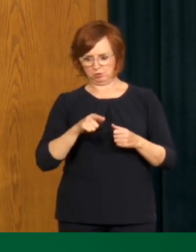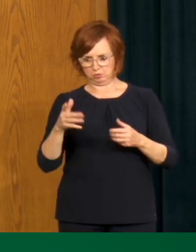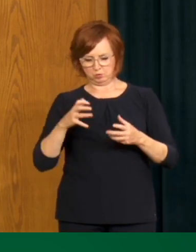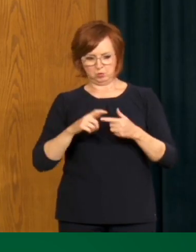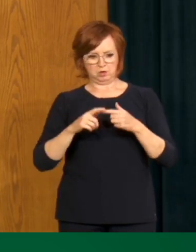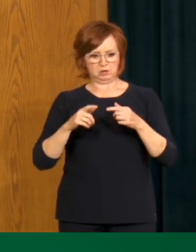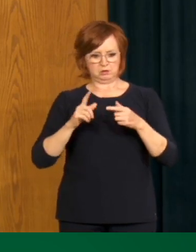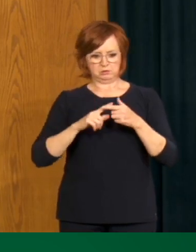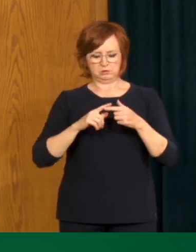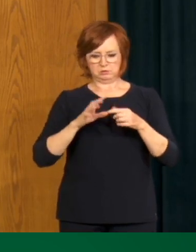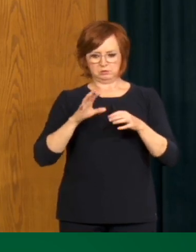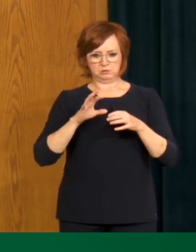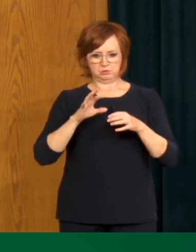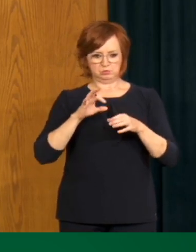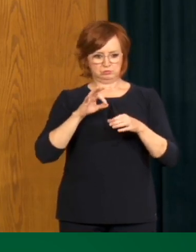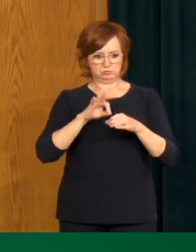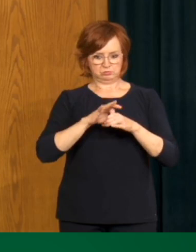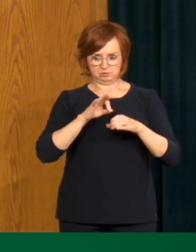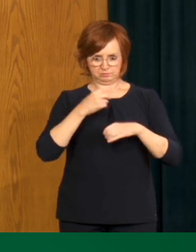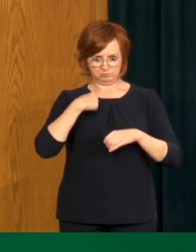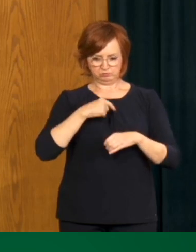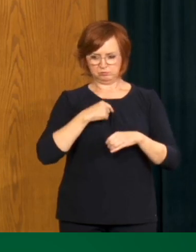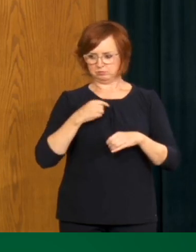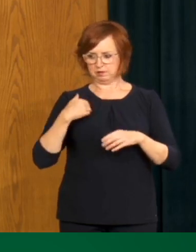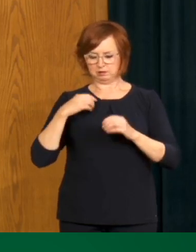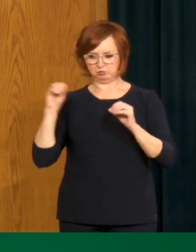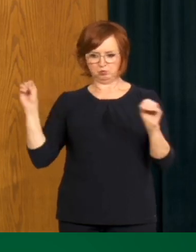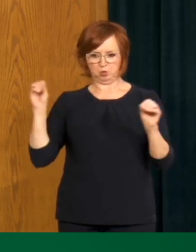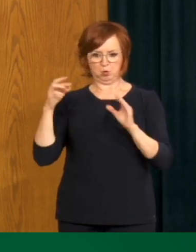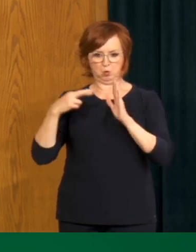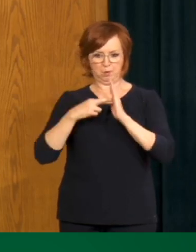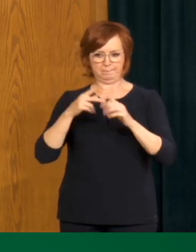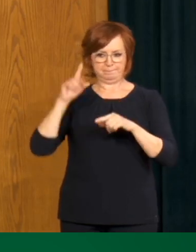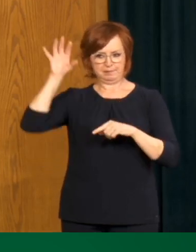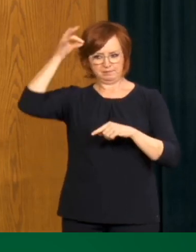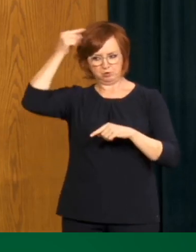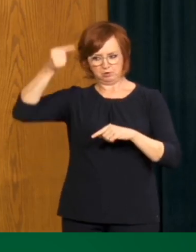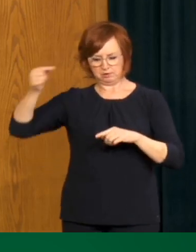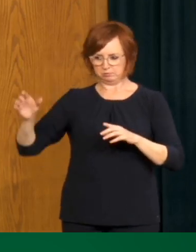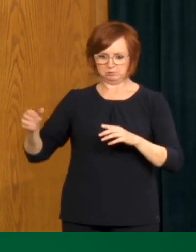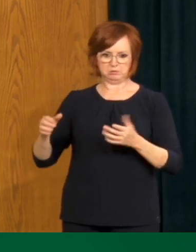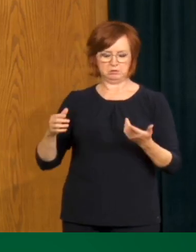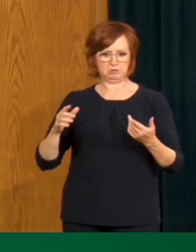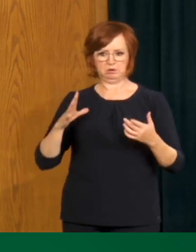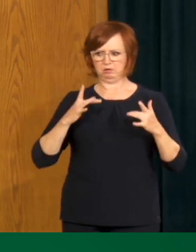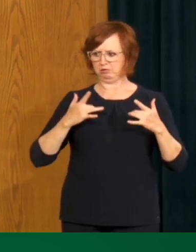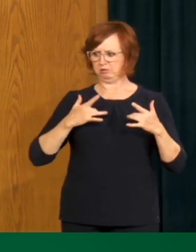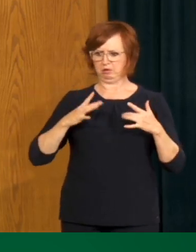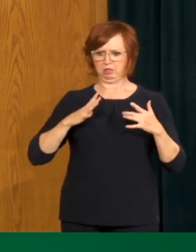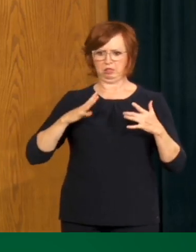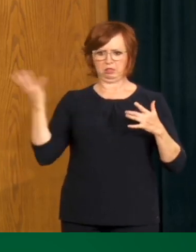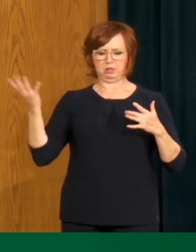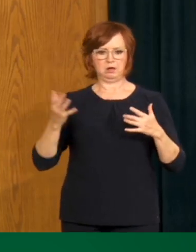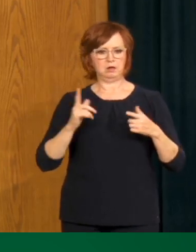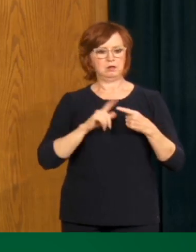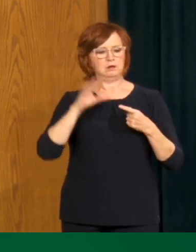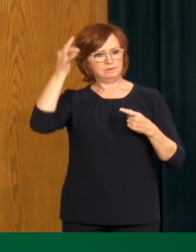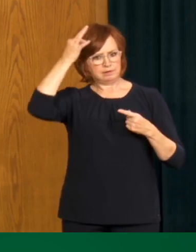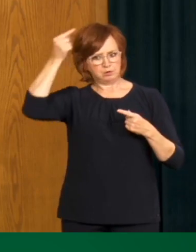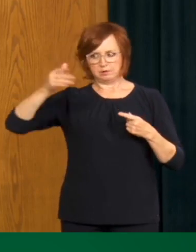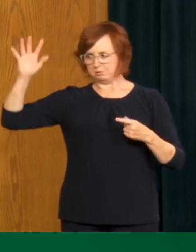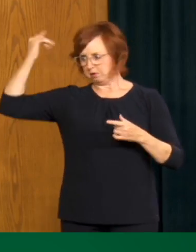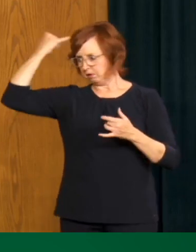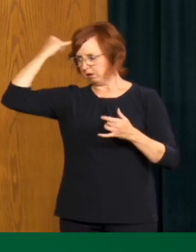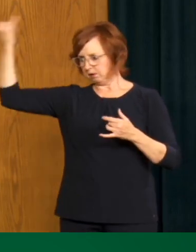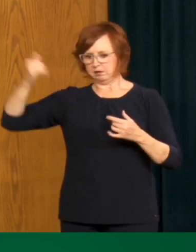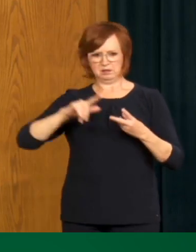a representation in the federal government at the current point. You said earlier that the federal government has ran on this. Saskatchewan people have